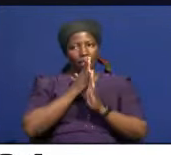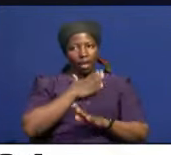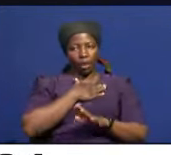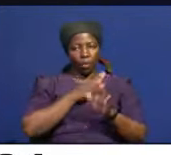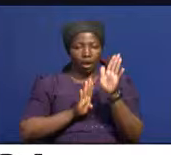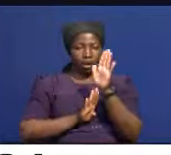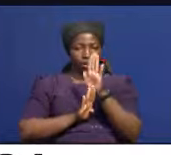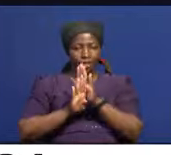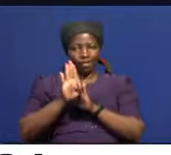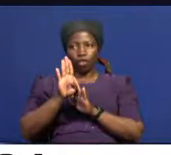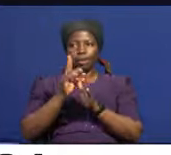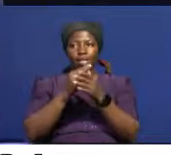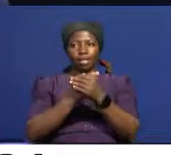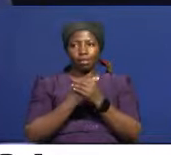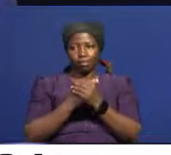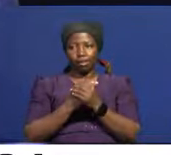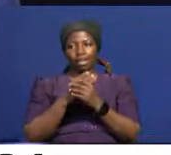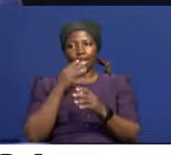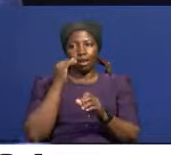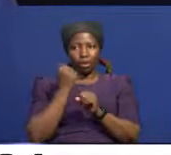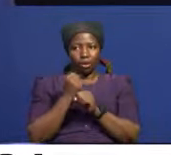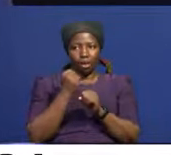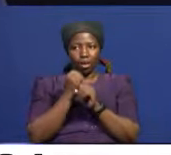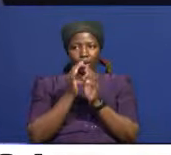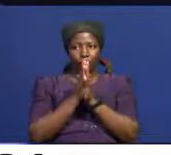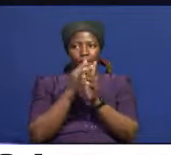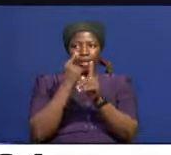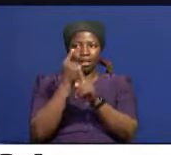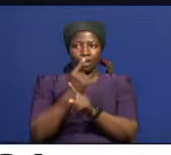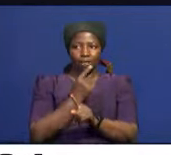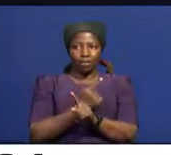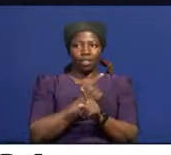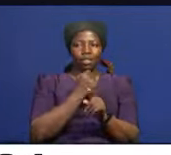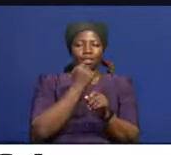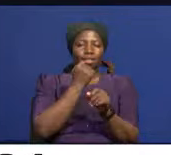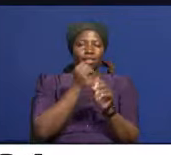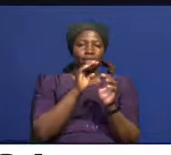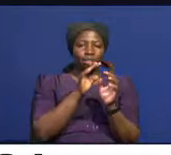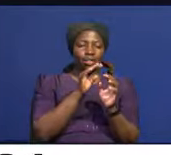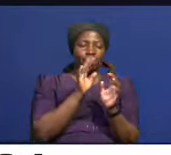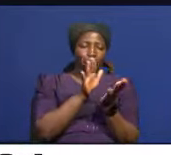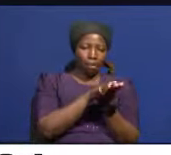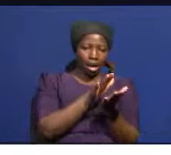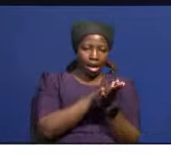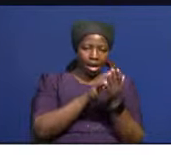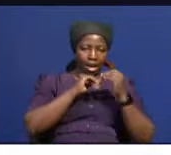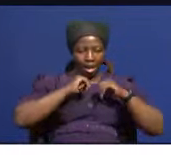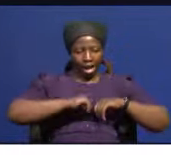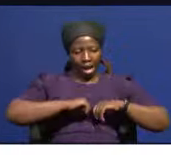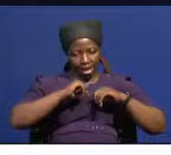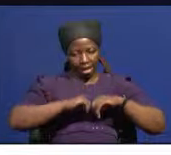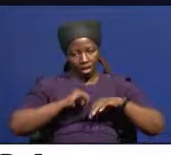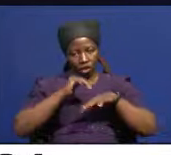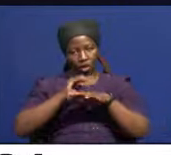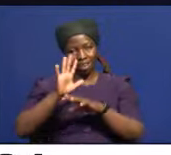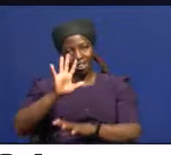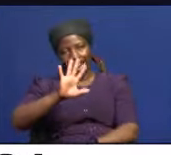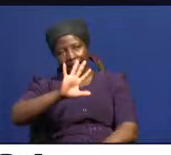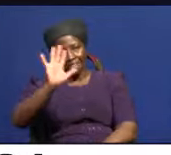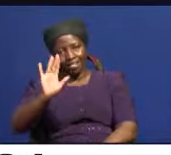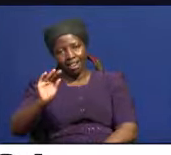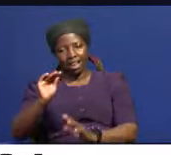partners, work with multilateral development banks to agree on Africa's